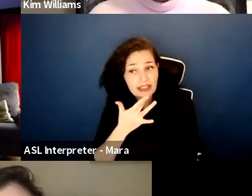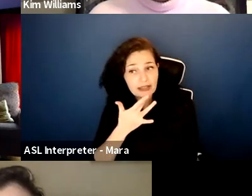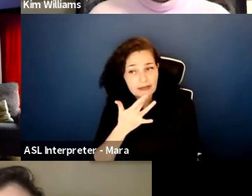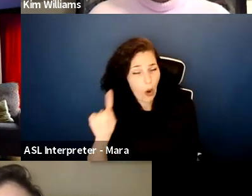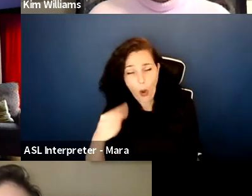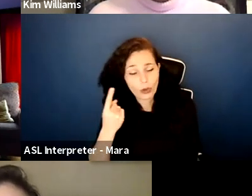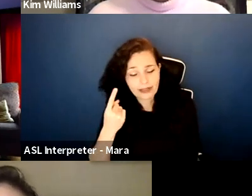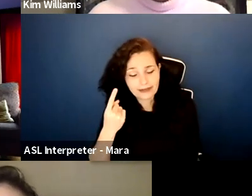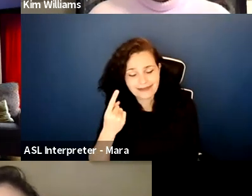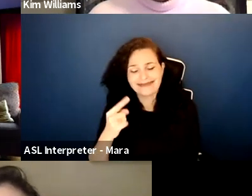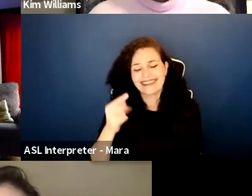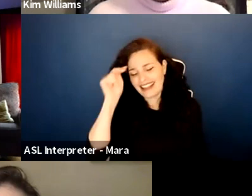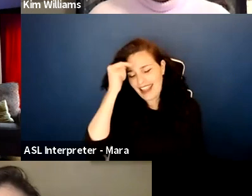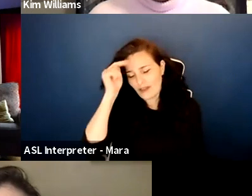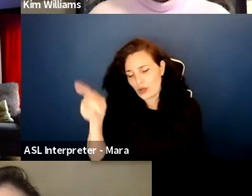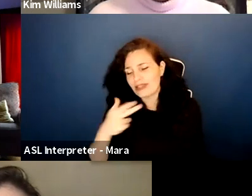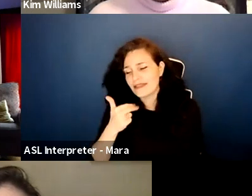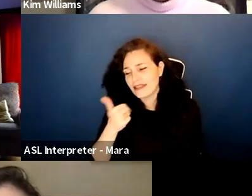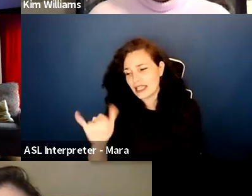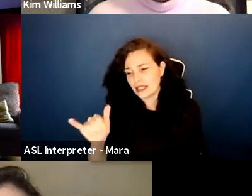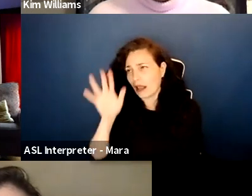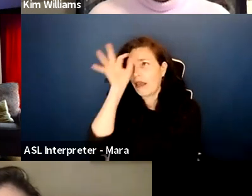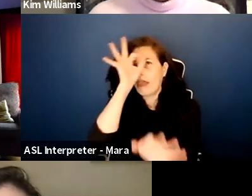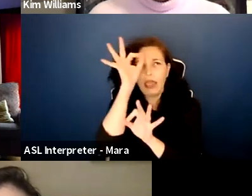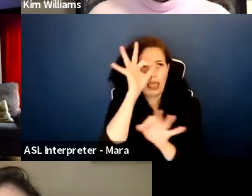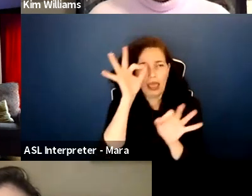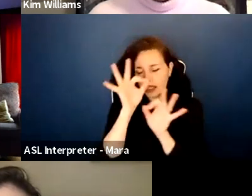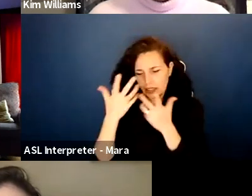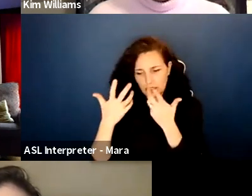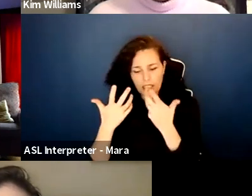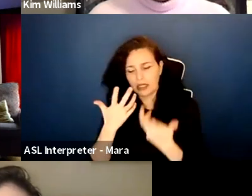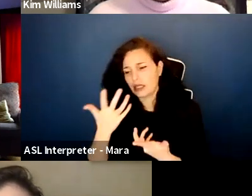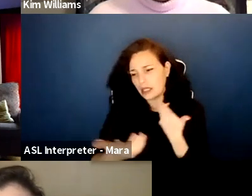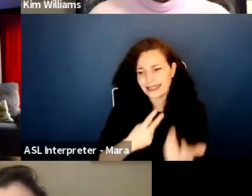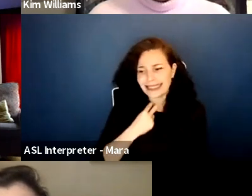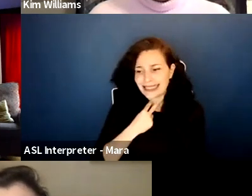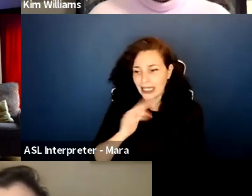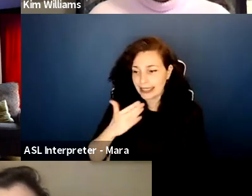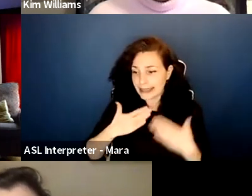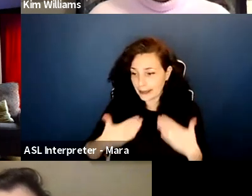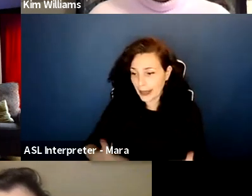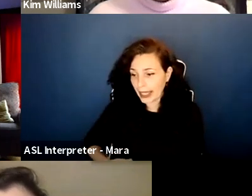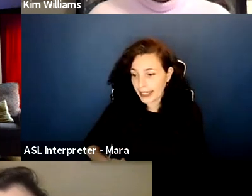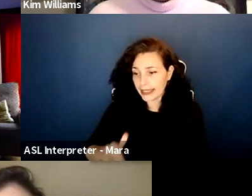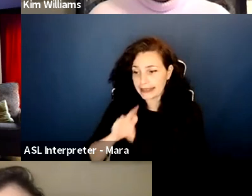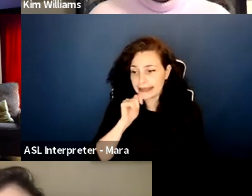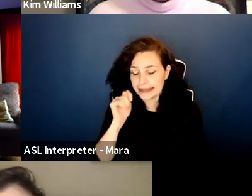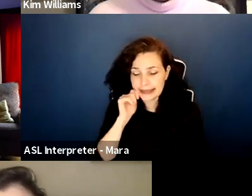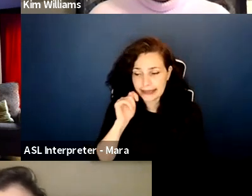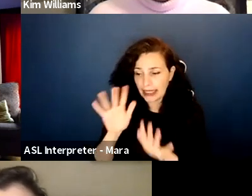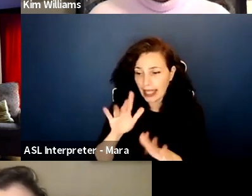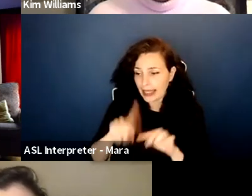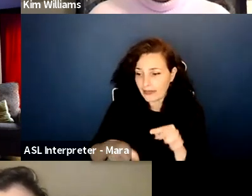nephew. But he is so spaced out and so trapped in his body and in adolescence right now. I can't even get him to open the grocery